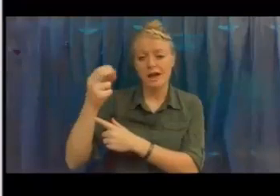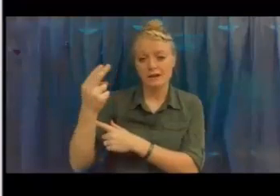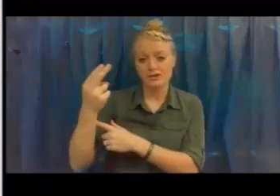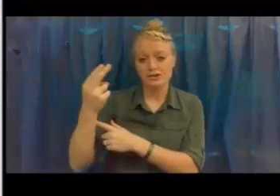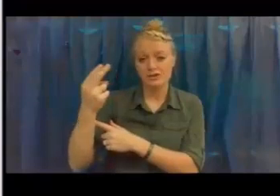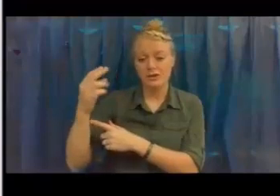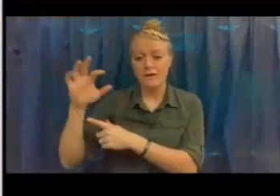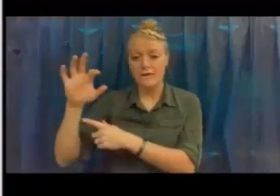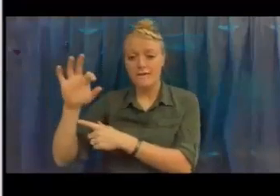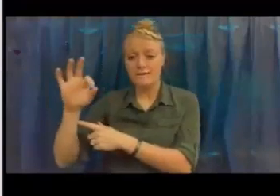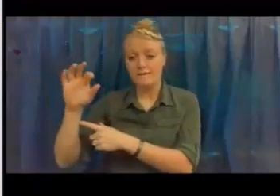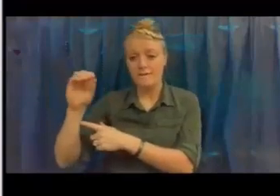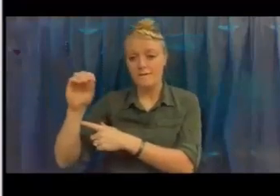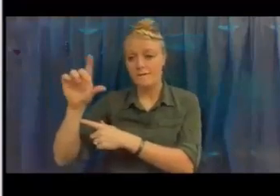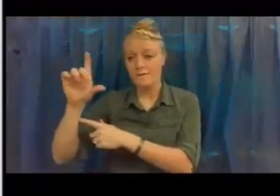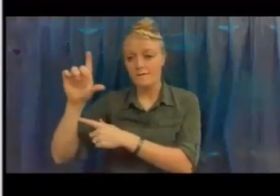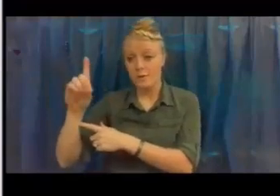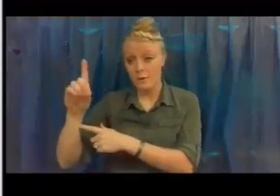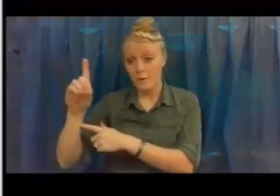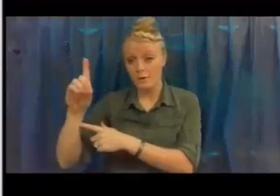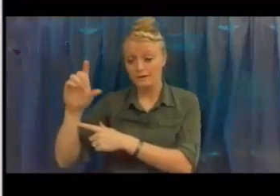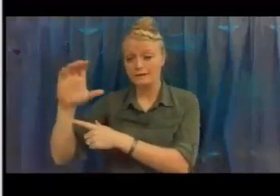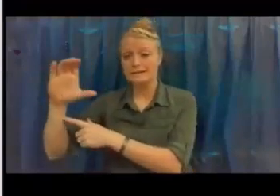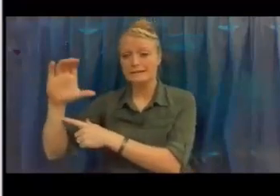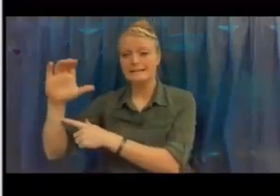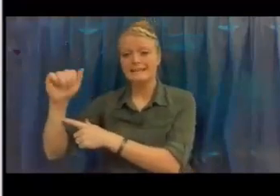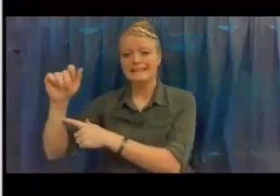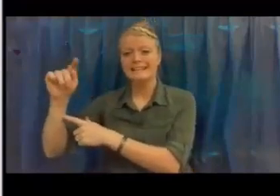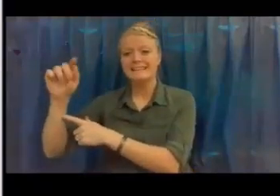Scottish Fold Cats.